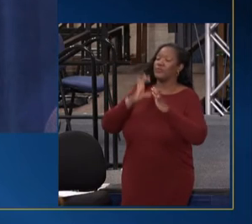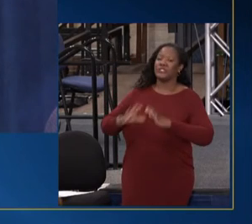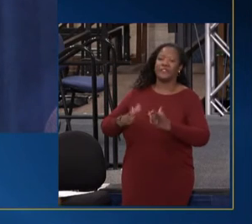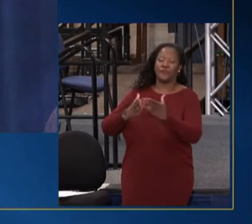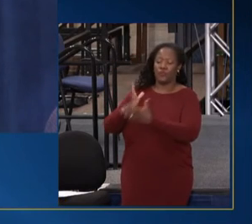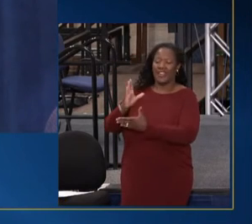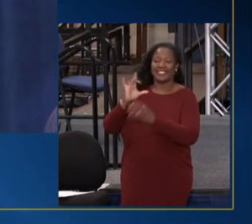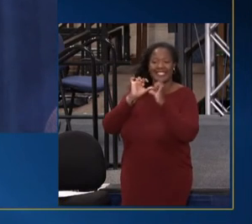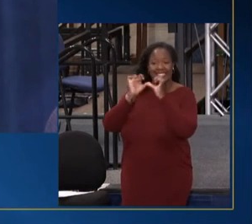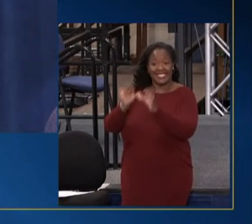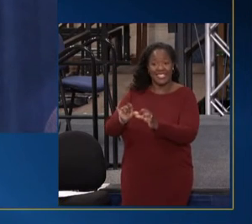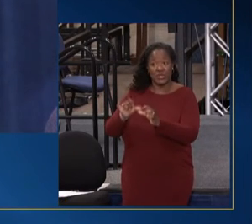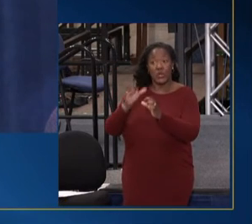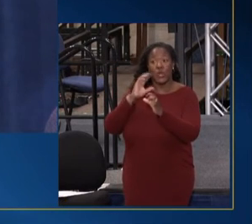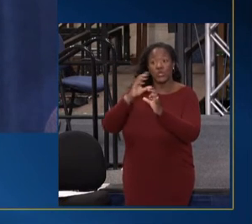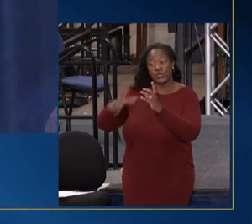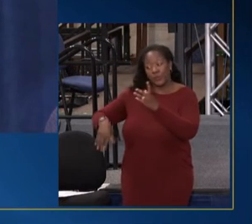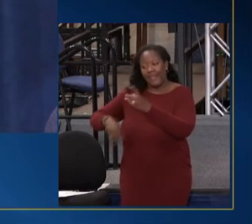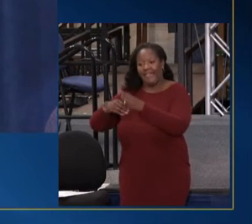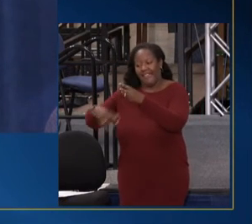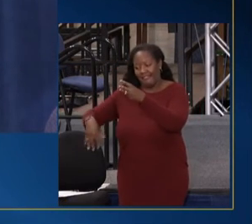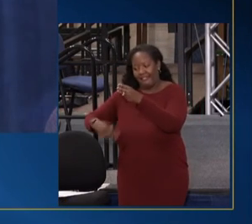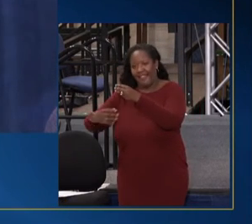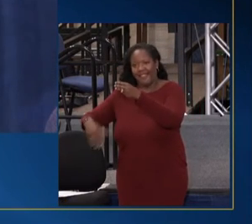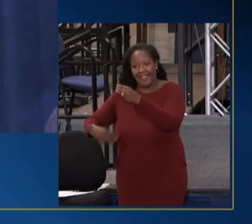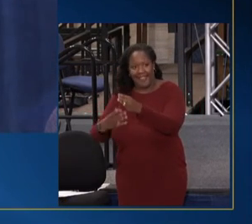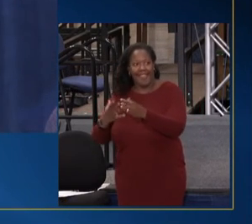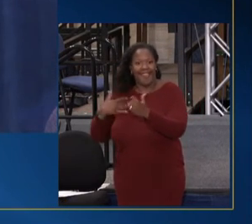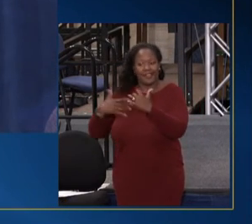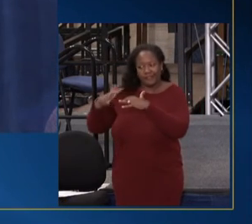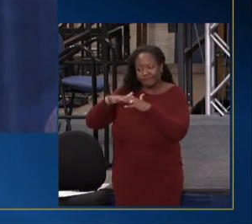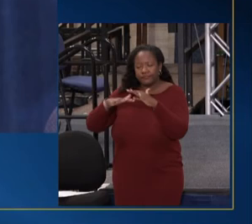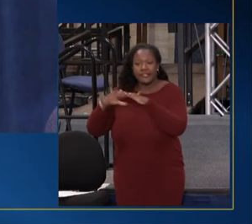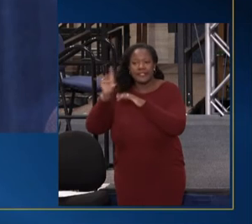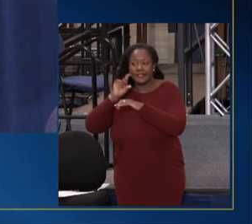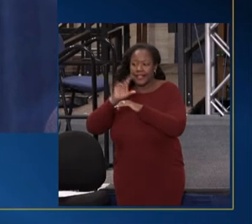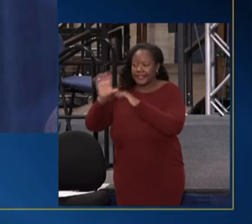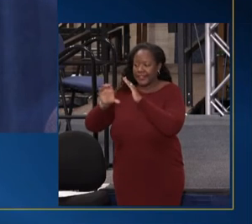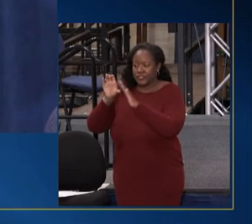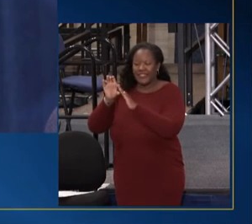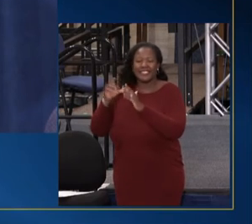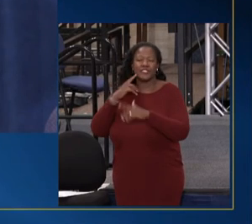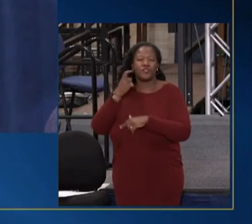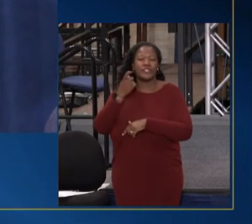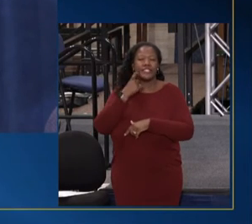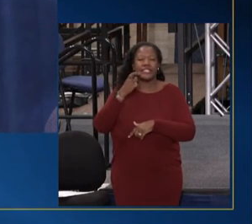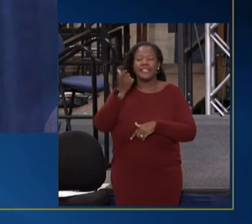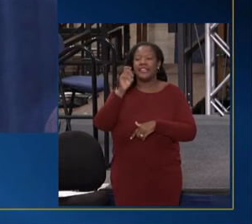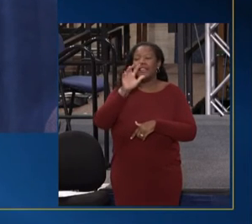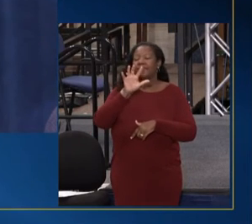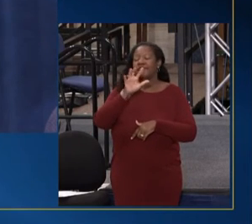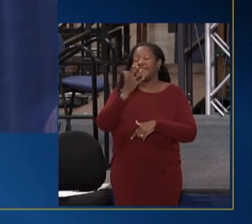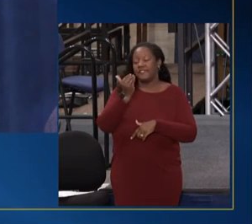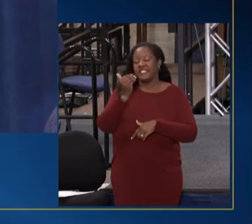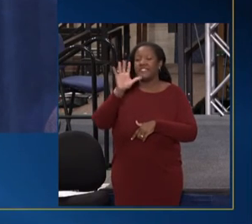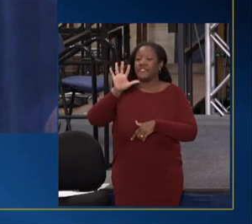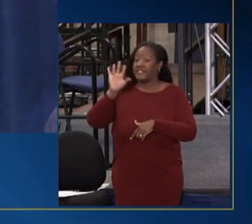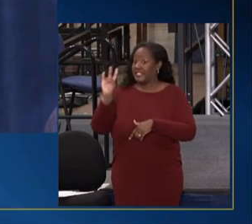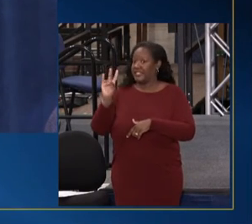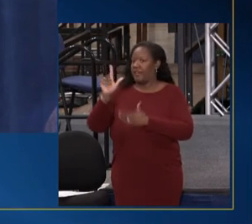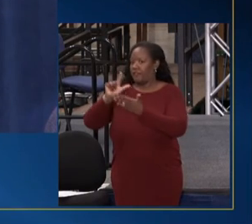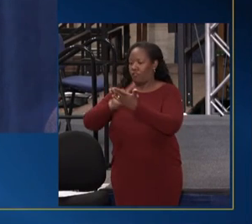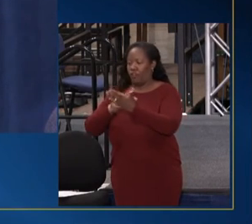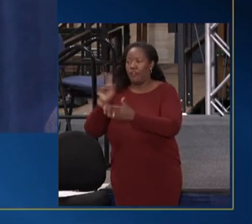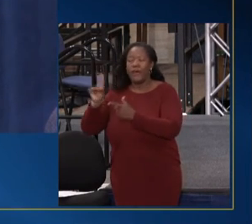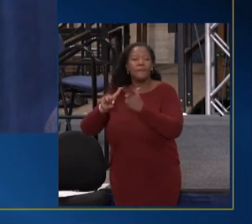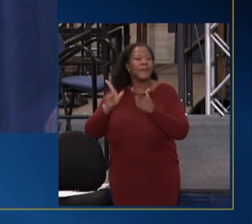sexual orientation, gender identity, and including intersex characteristics in our recent 1557 notice of proposed rulemaking. But what people don't understand is how